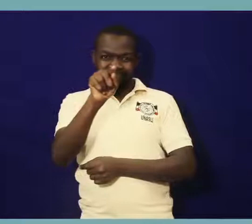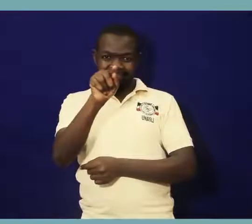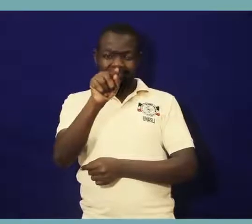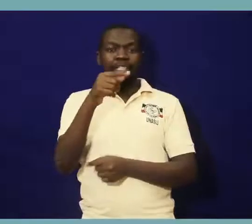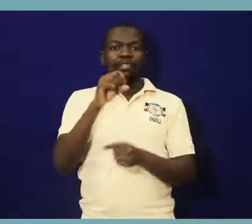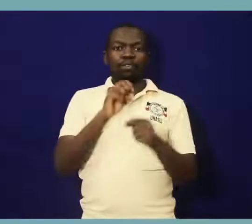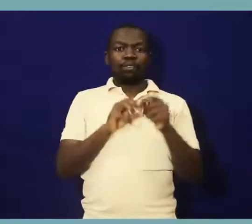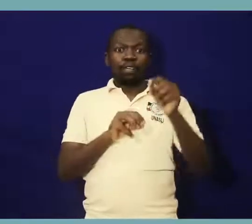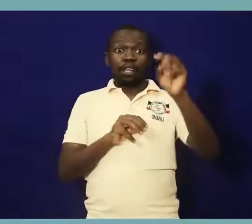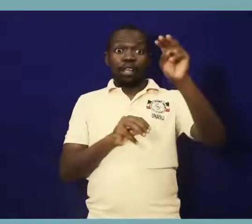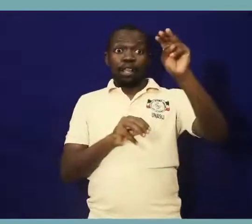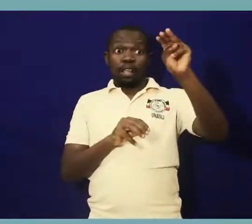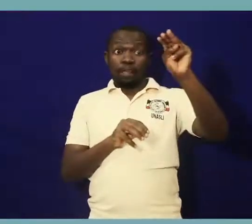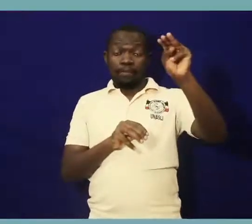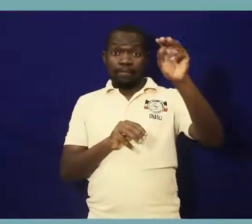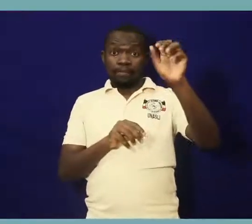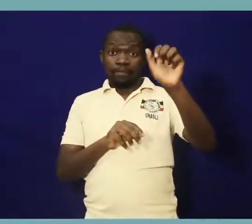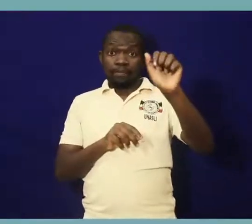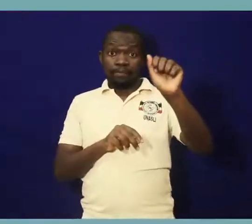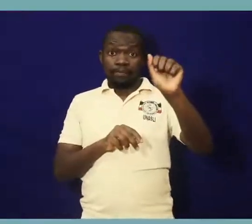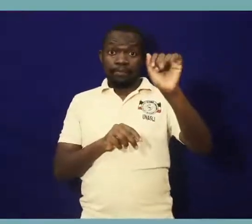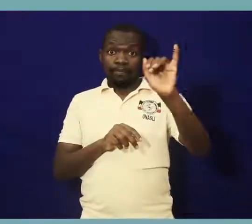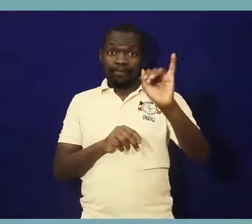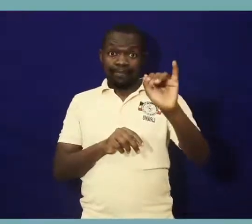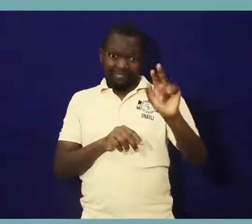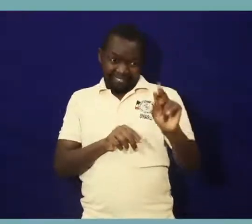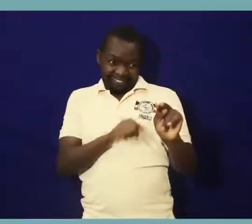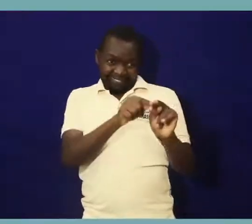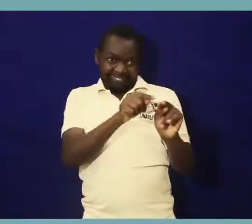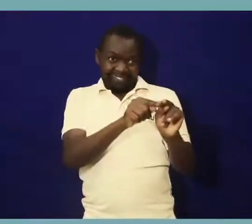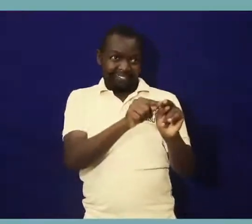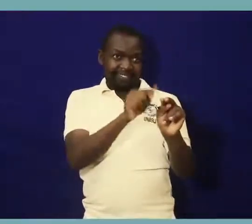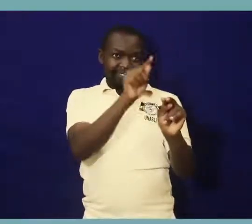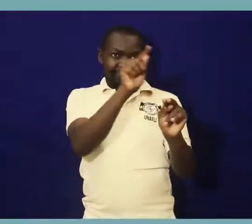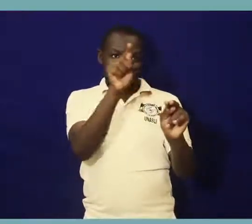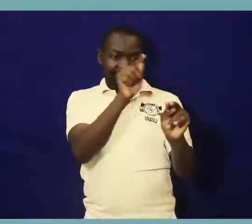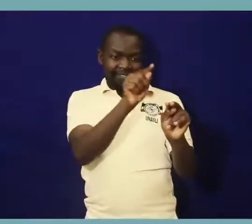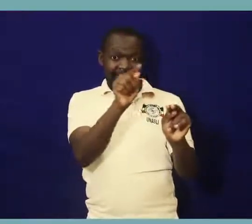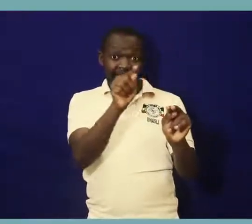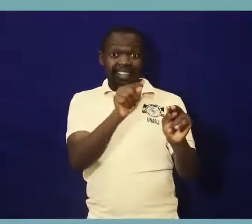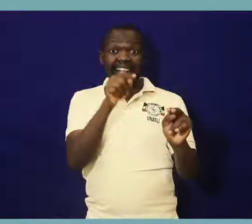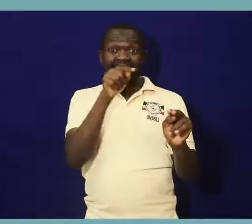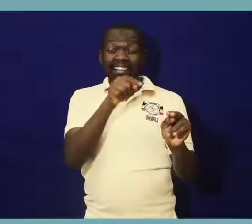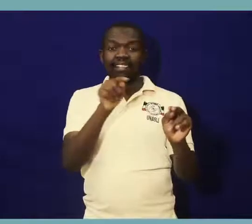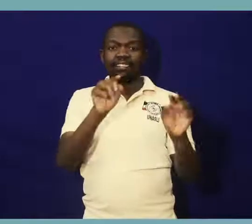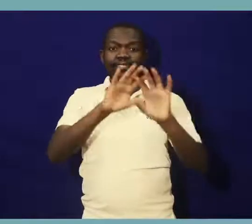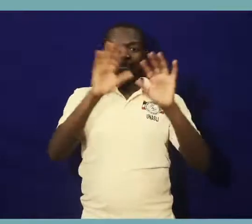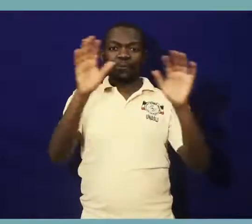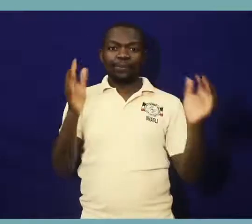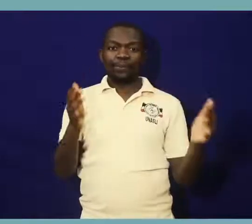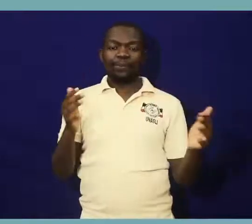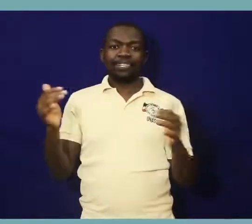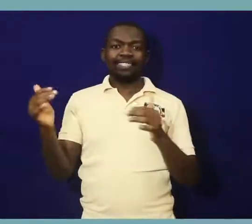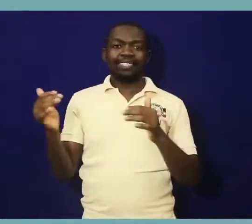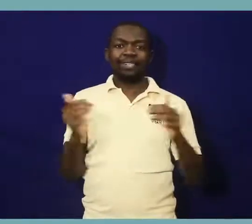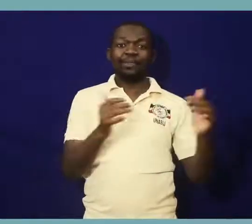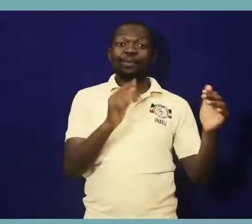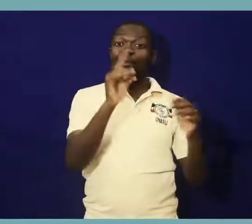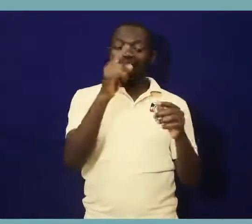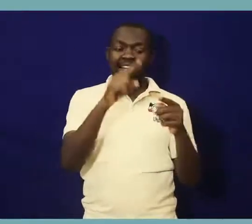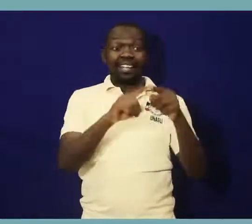the major cause of the war we call World War I.